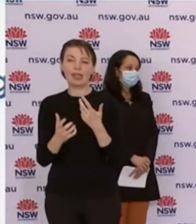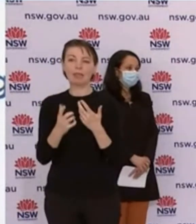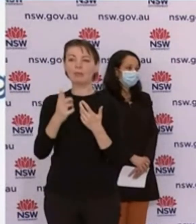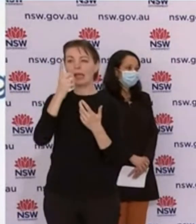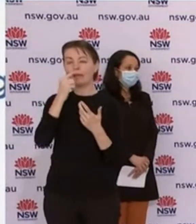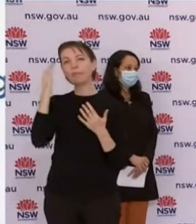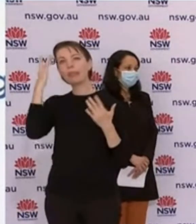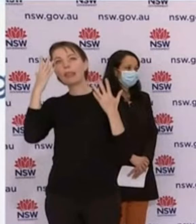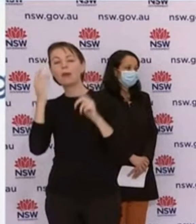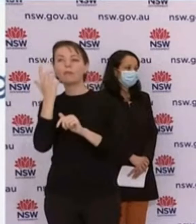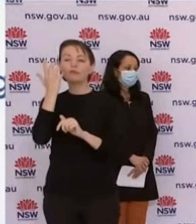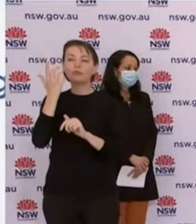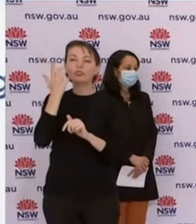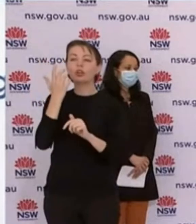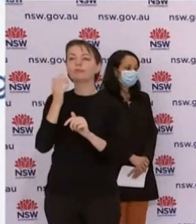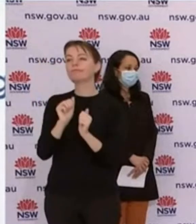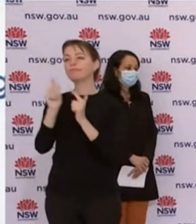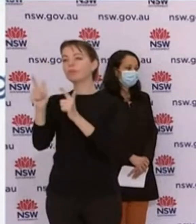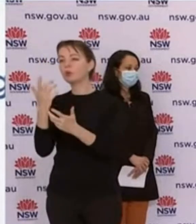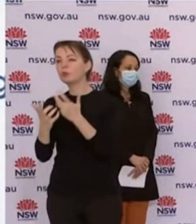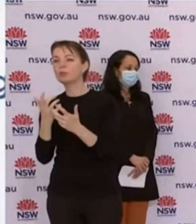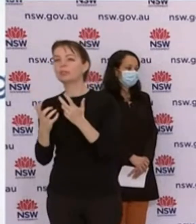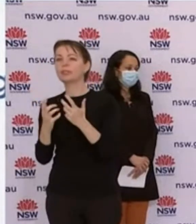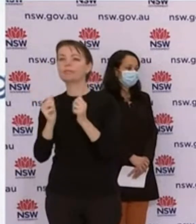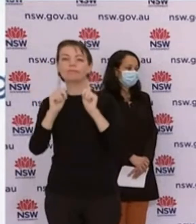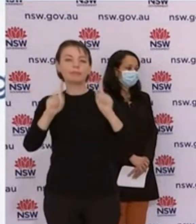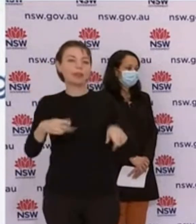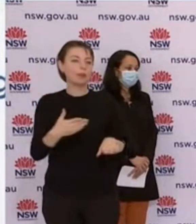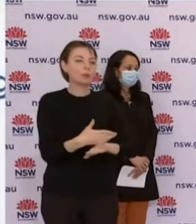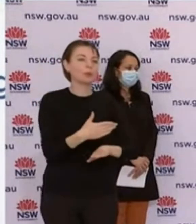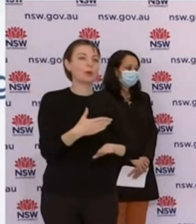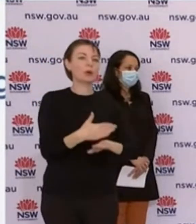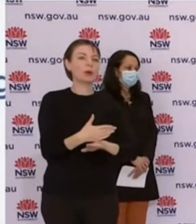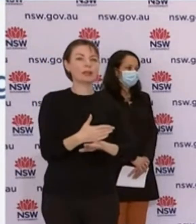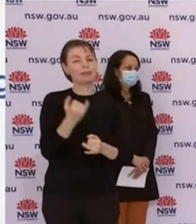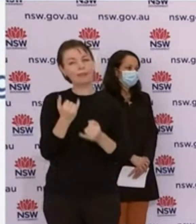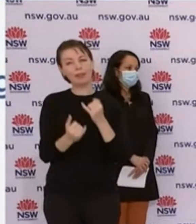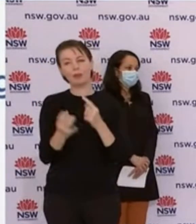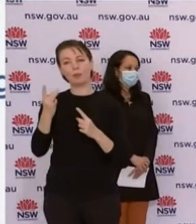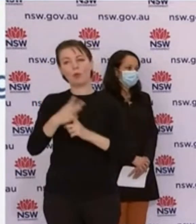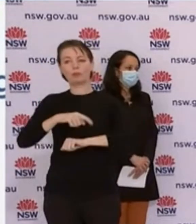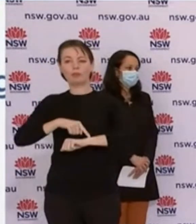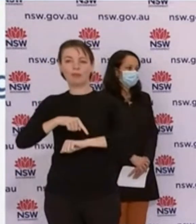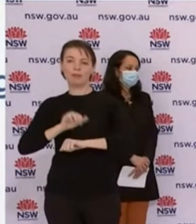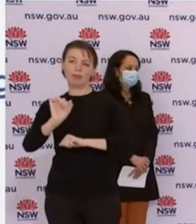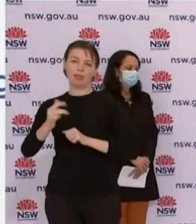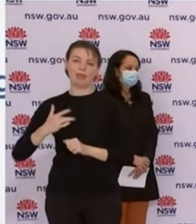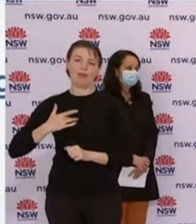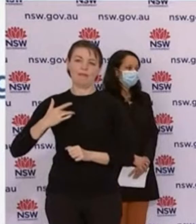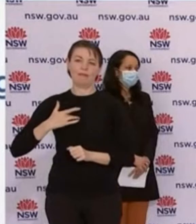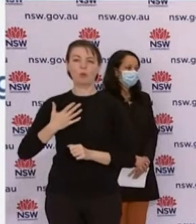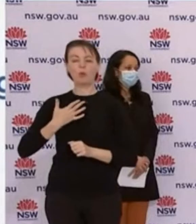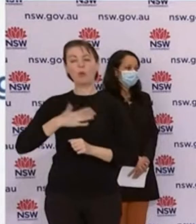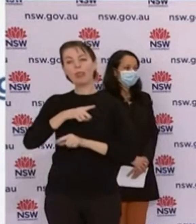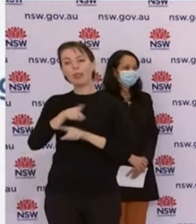education, getting into the workforce, getting their credentials. It's a really important milestone in anybody's life, and we want to make sure we provide that certainty.